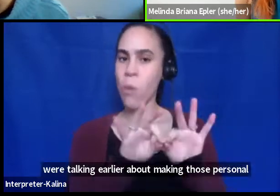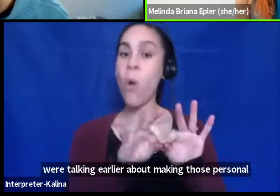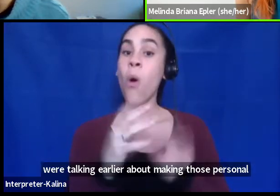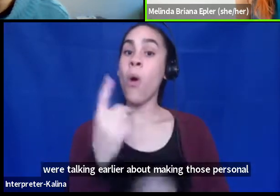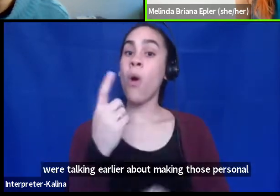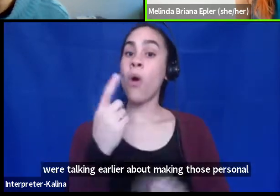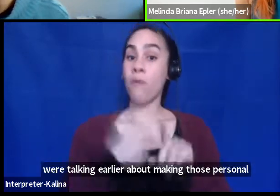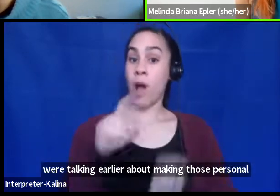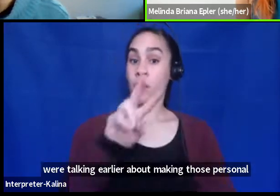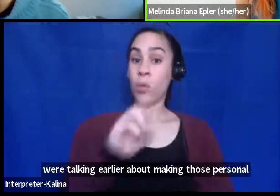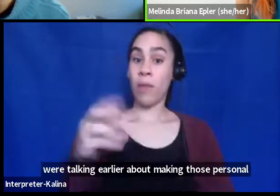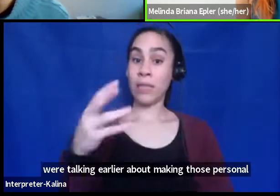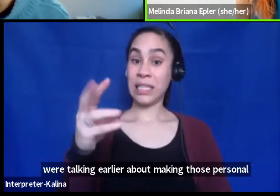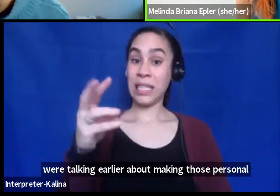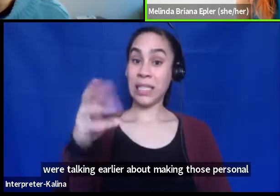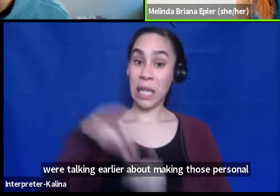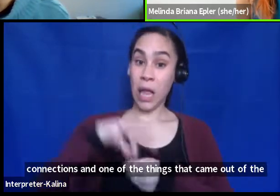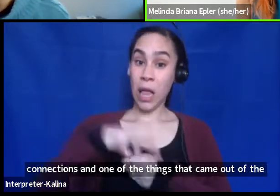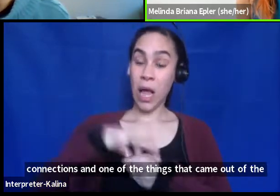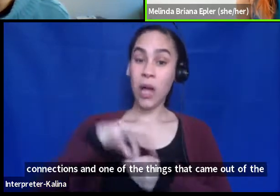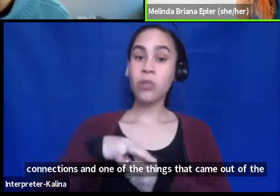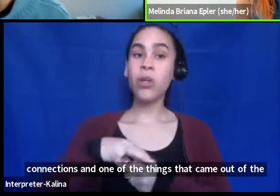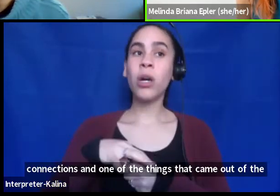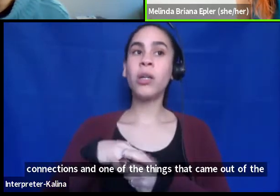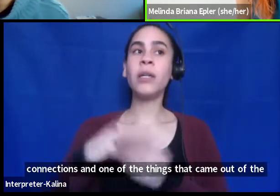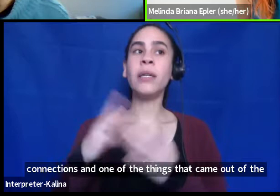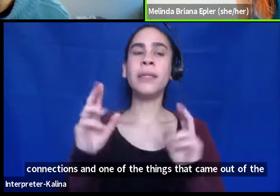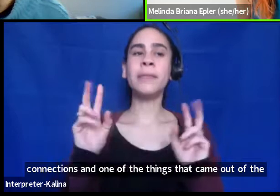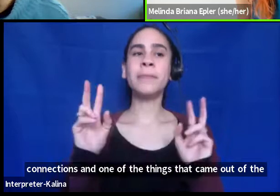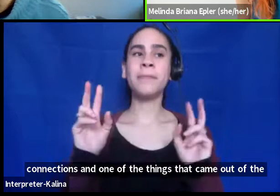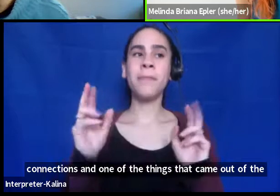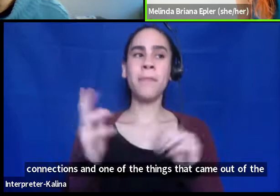2016 election was the need for us to really